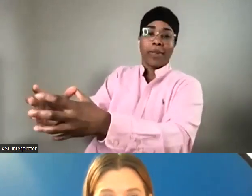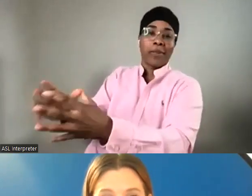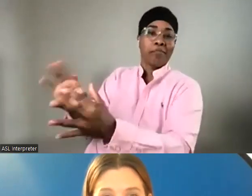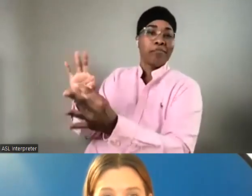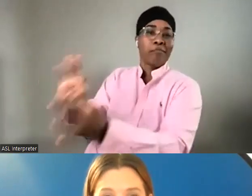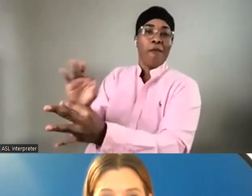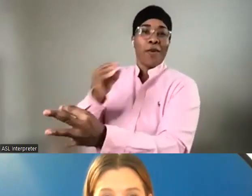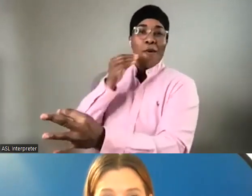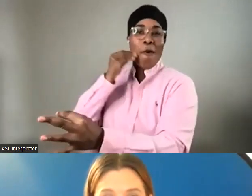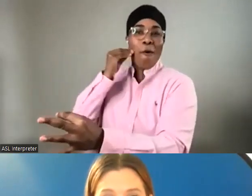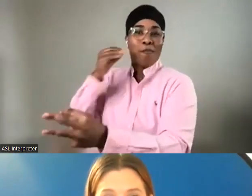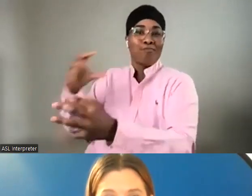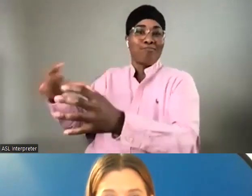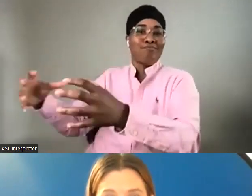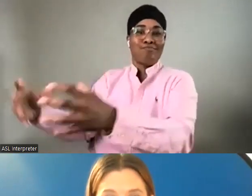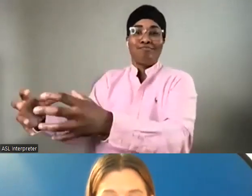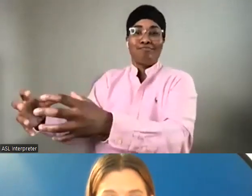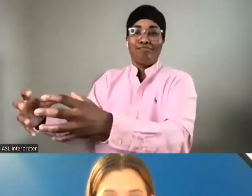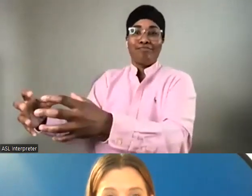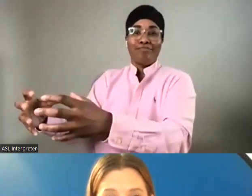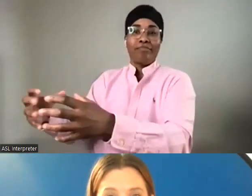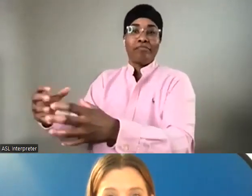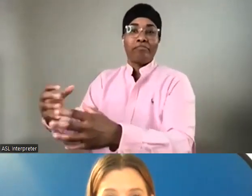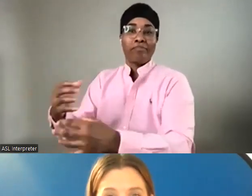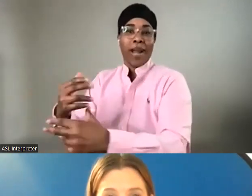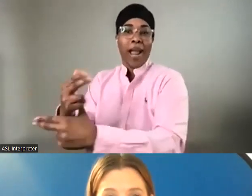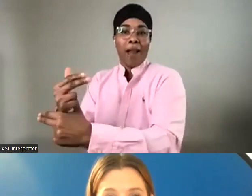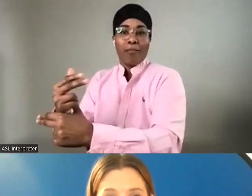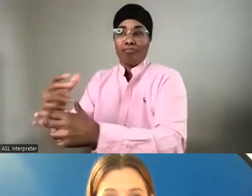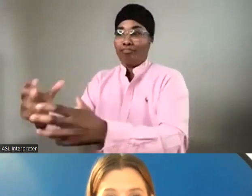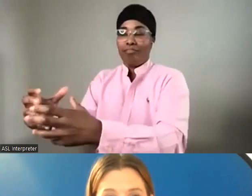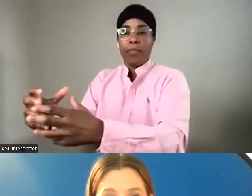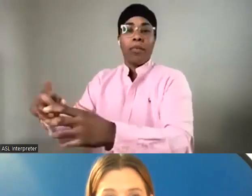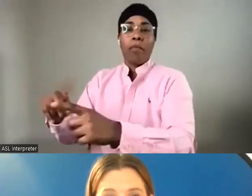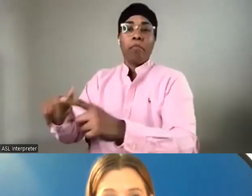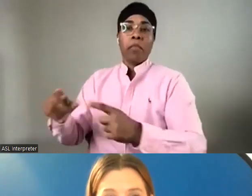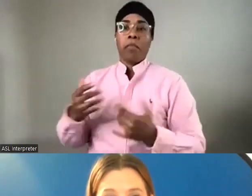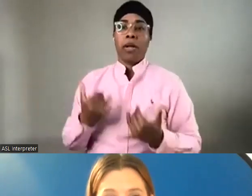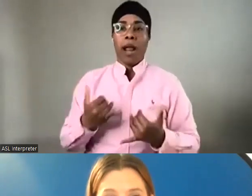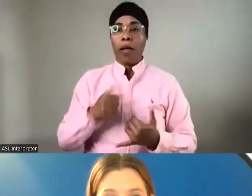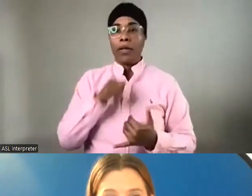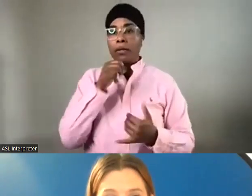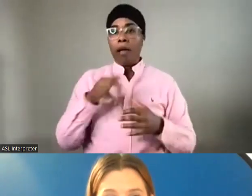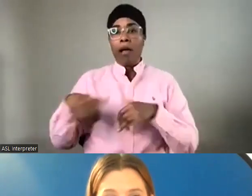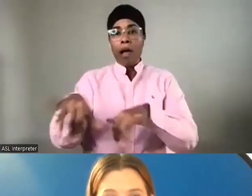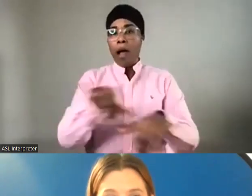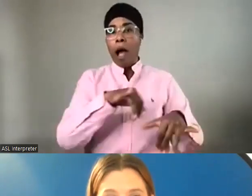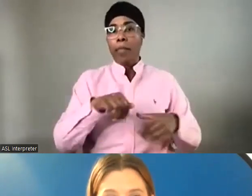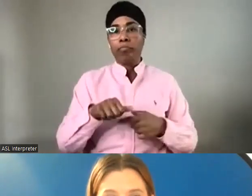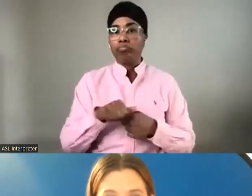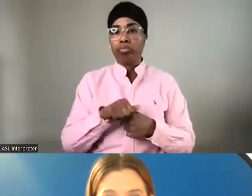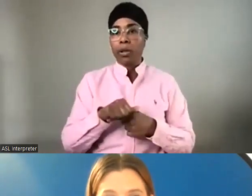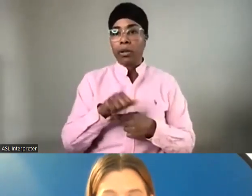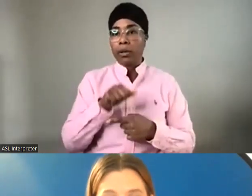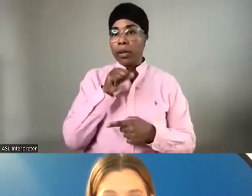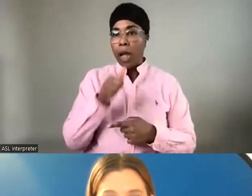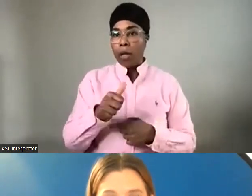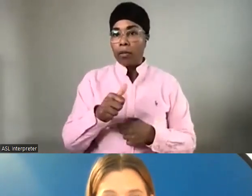basically a freeway for snowshoe hare, but everybody's moved away from that now. And I don't know about Maine, but I know